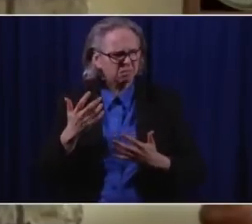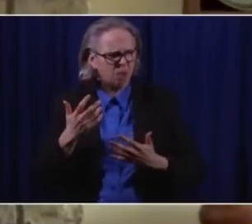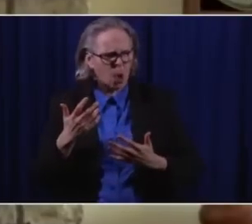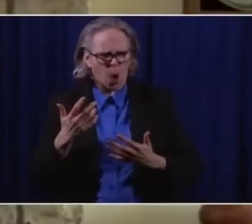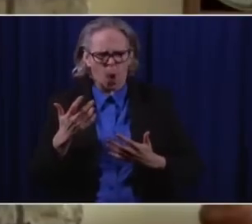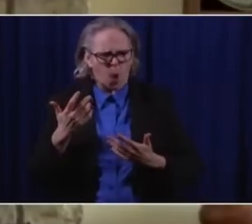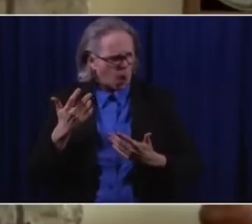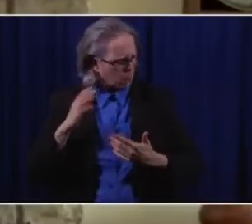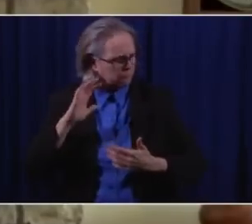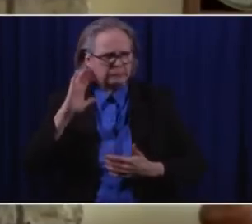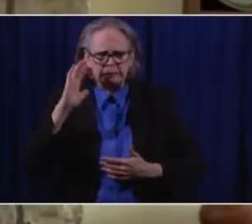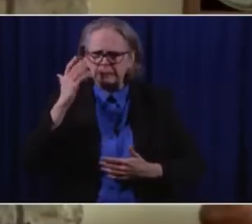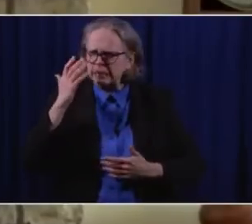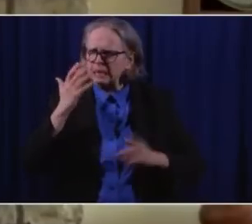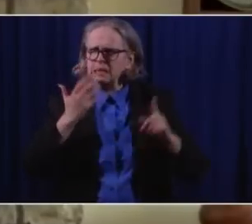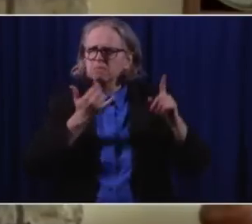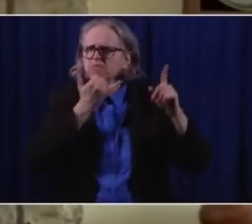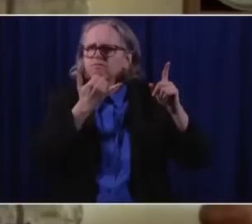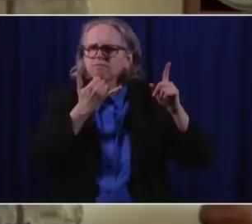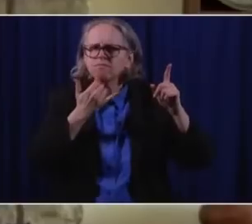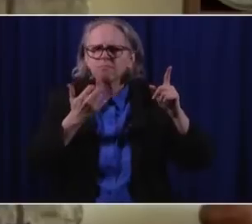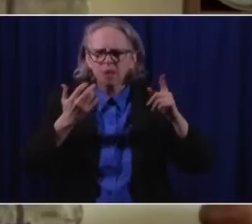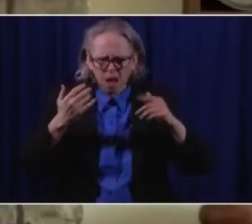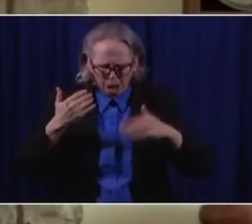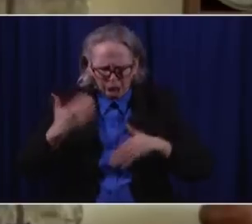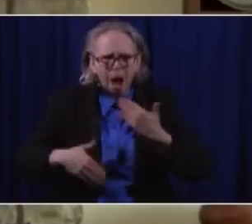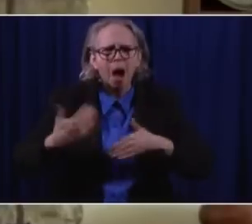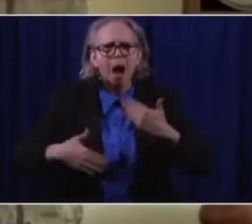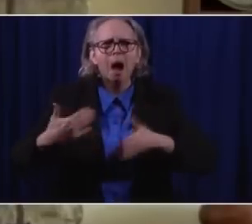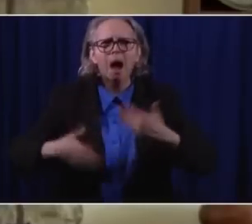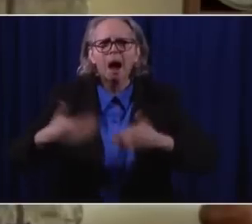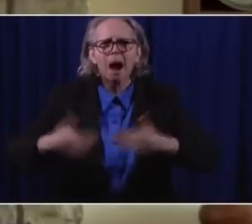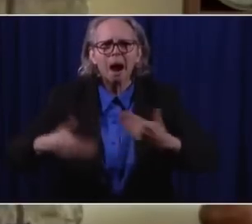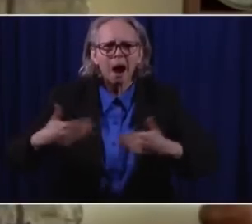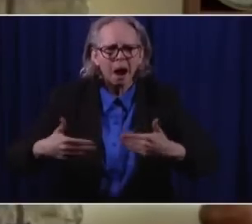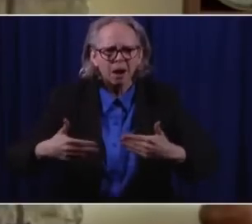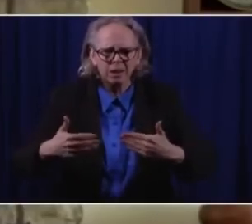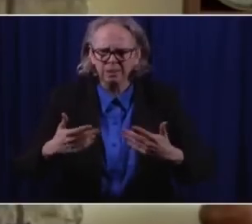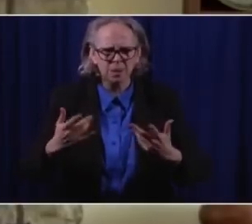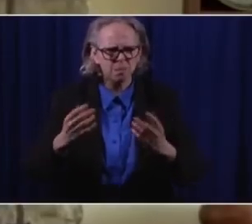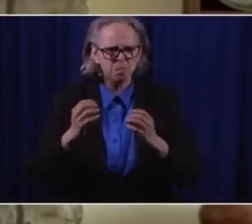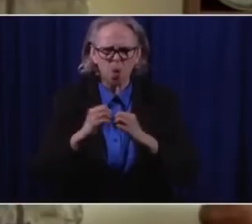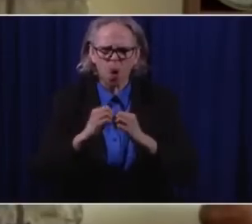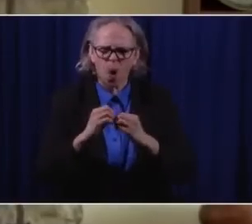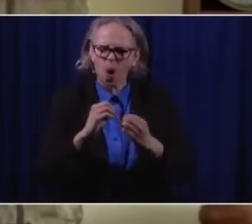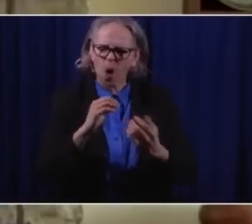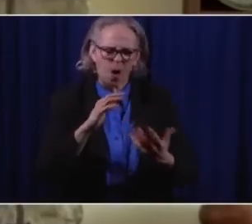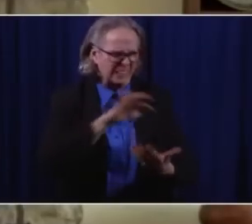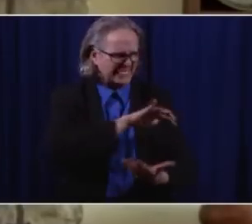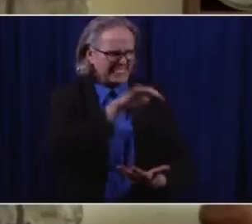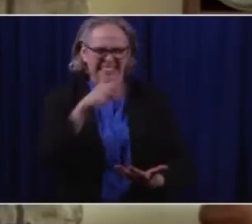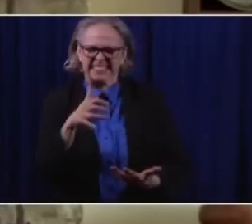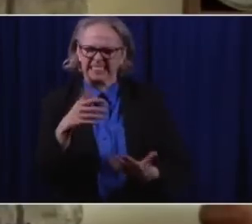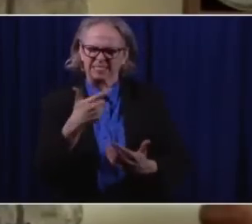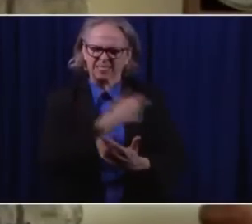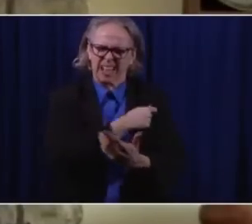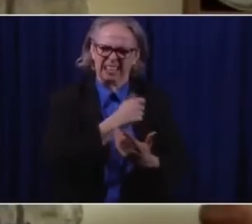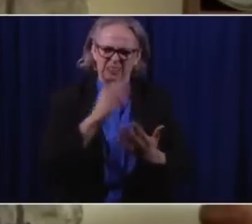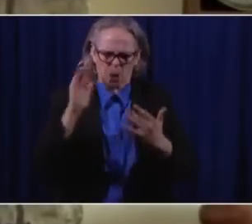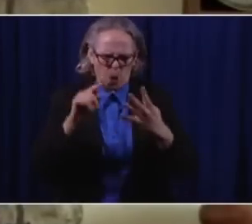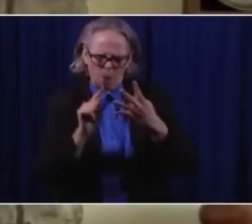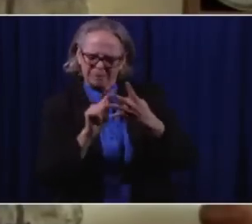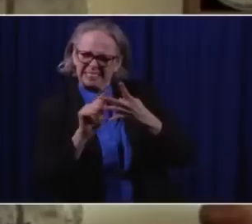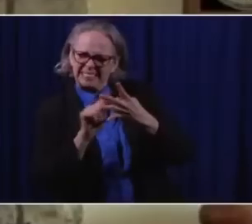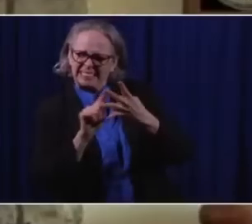forward to starting to get that. We hope one of them in December at some point, and the other one we